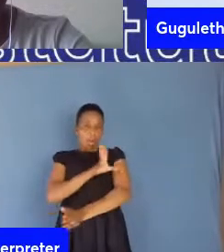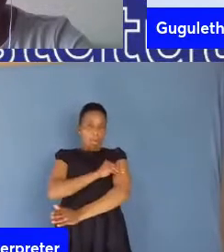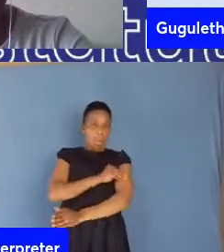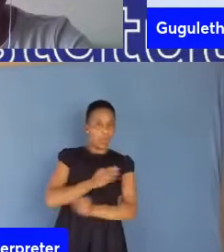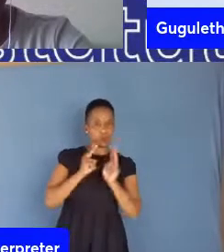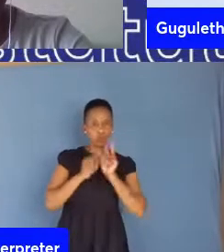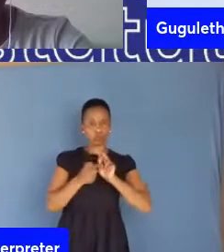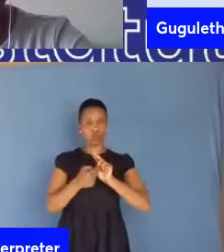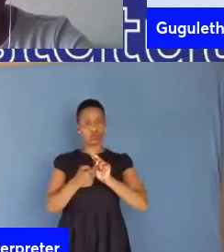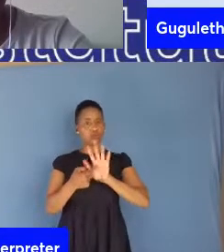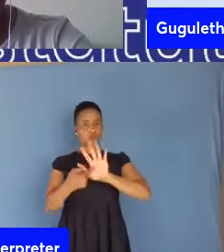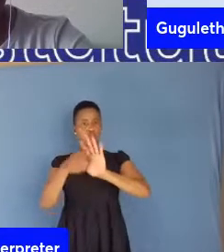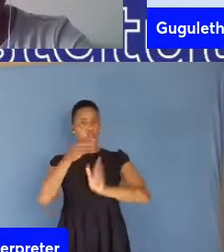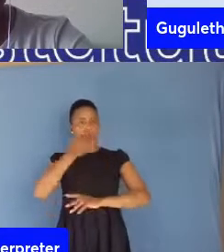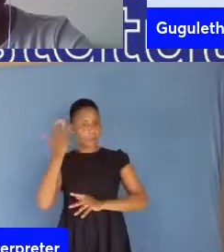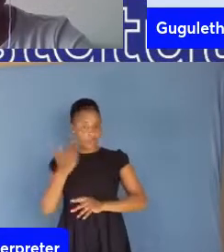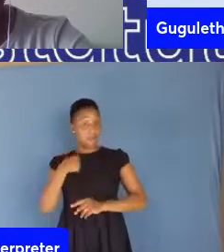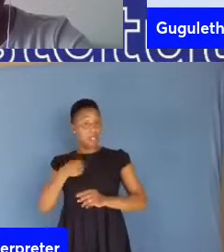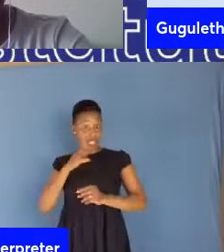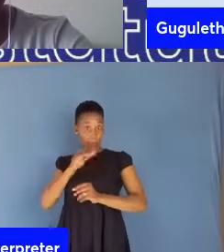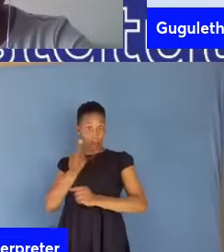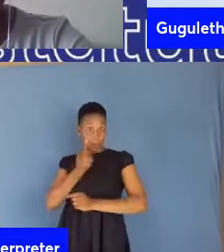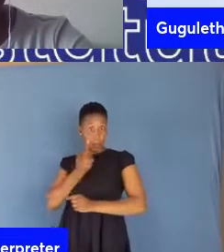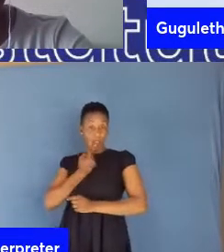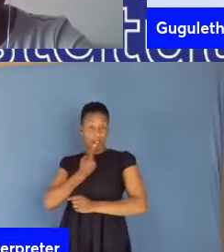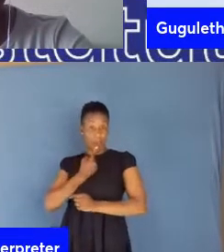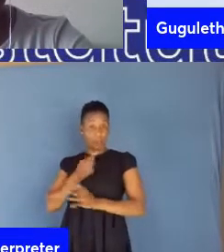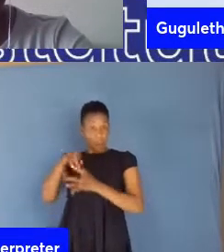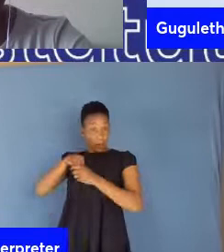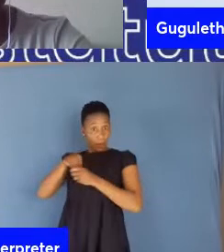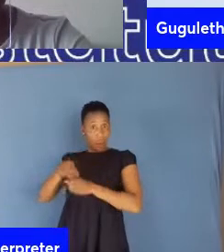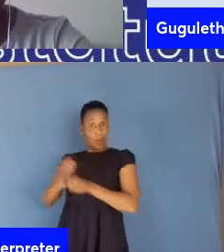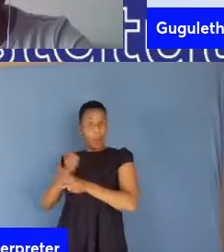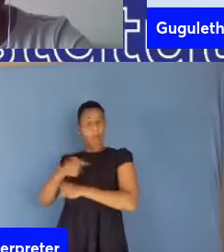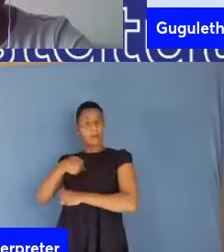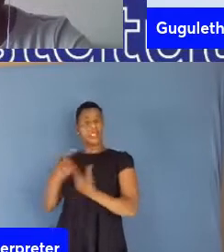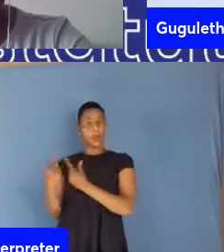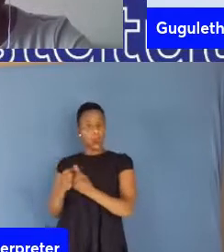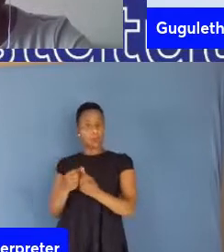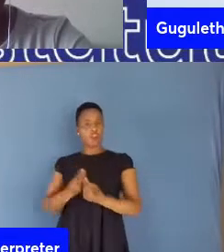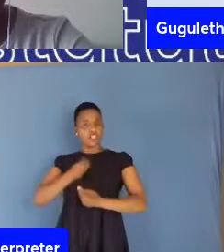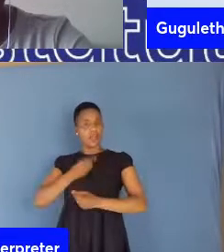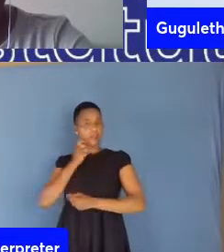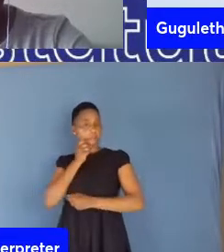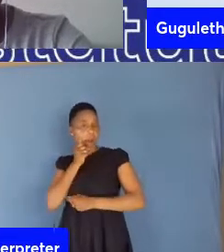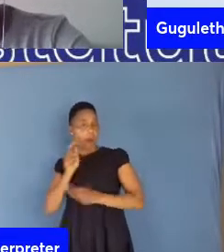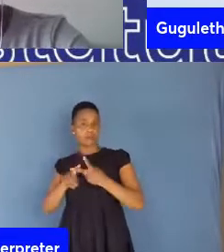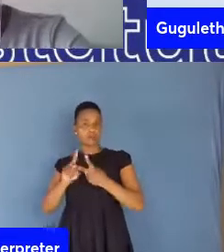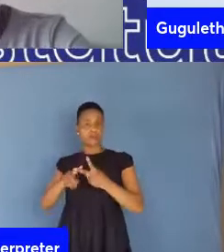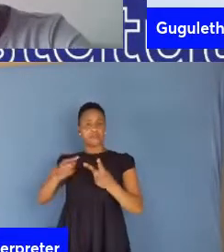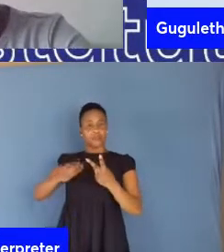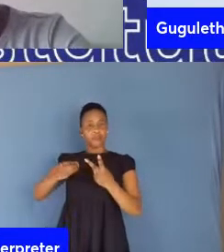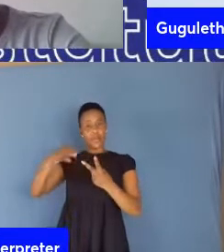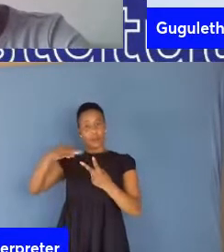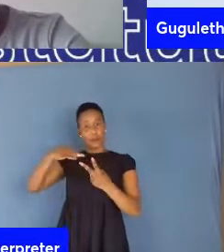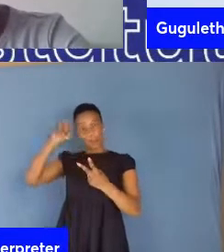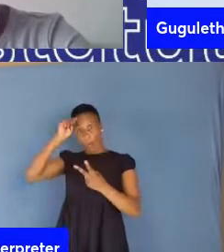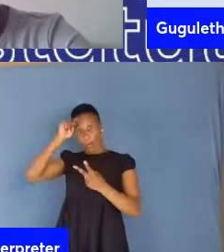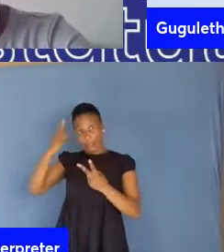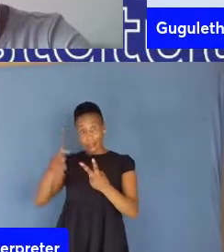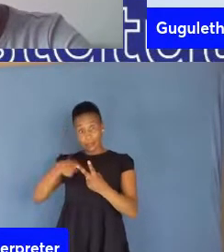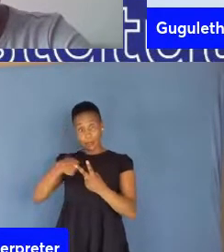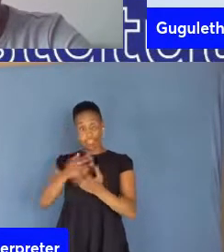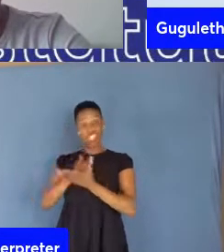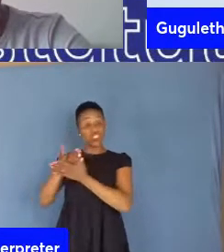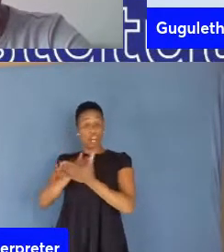for me. I'm doing the work that I do with the young boys and men that I work with to share with them that actually you can choose